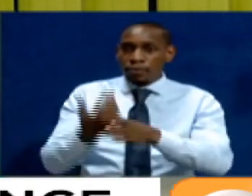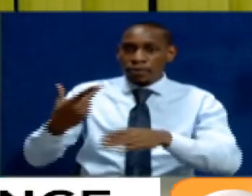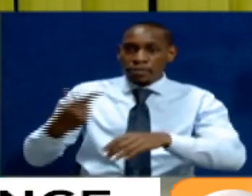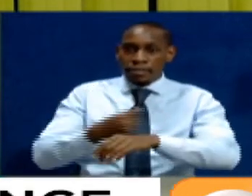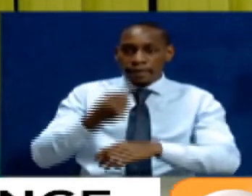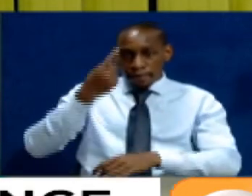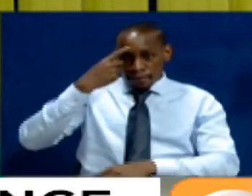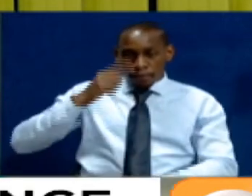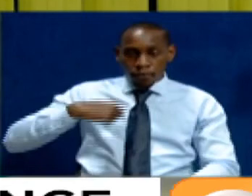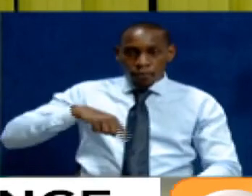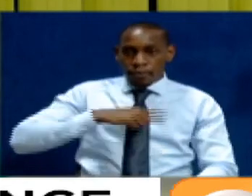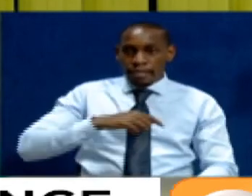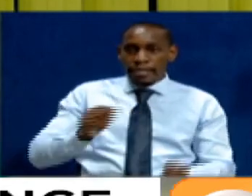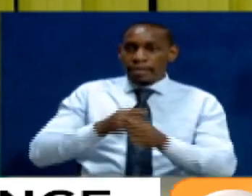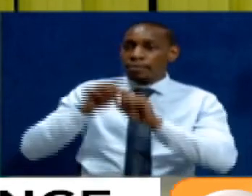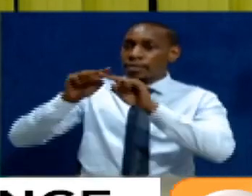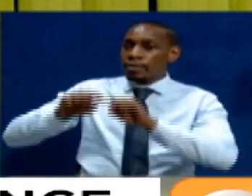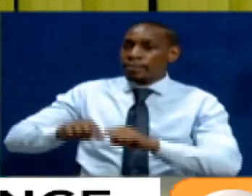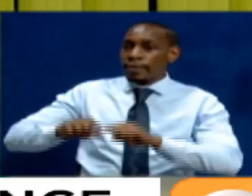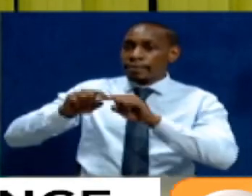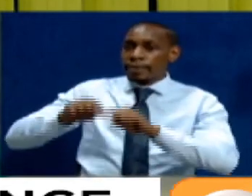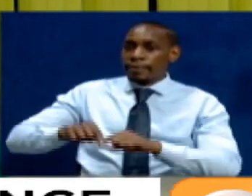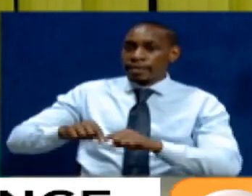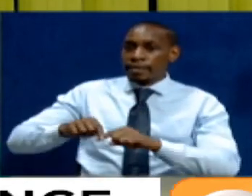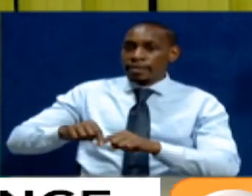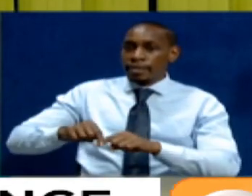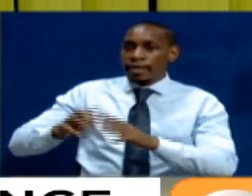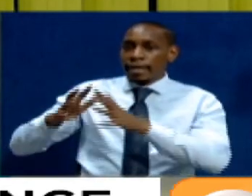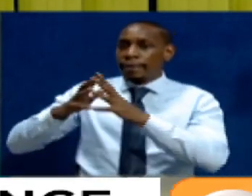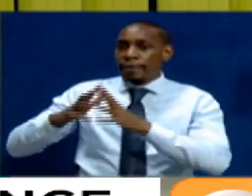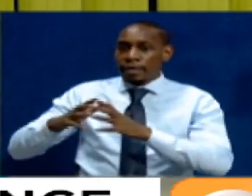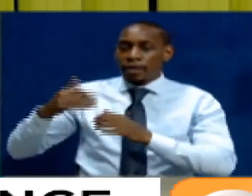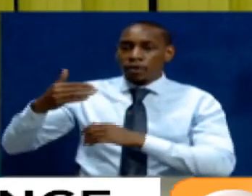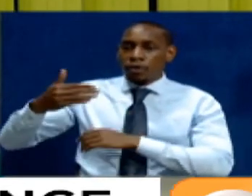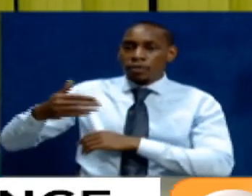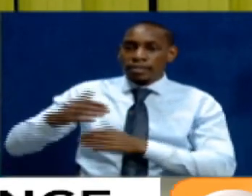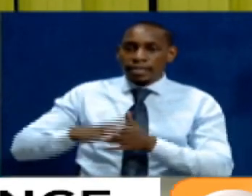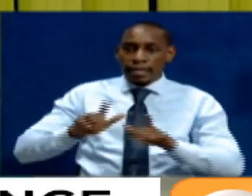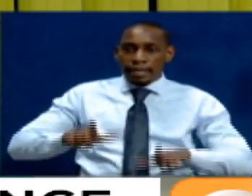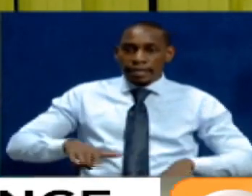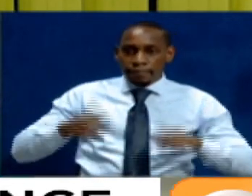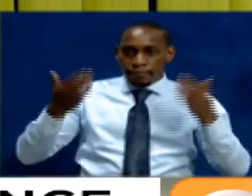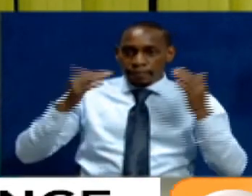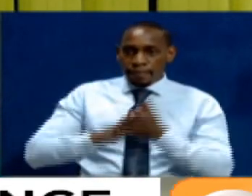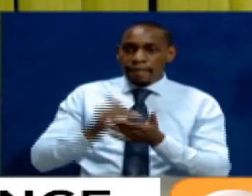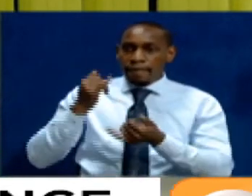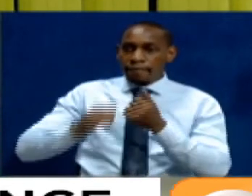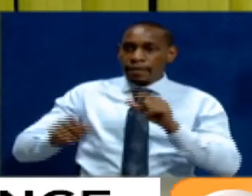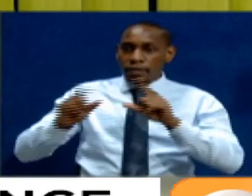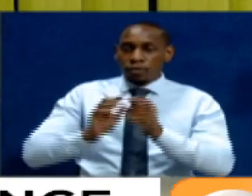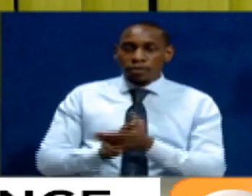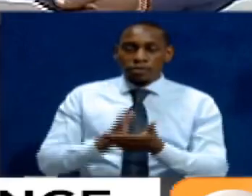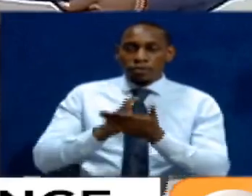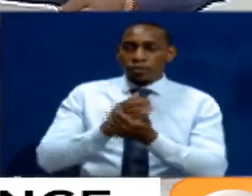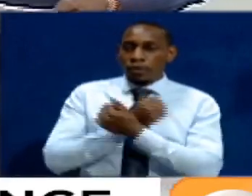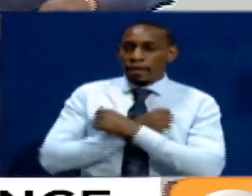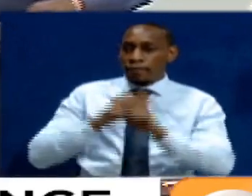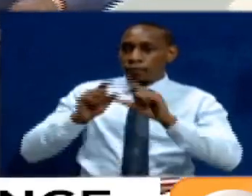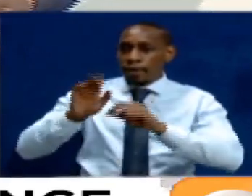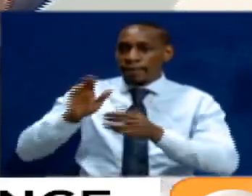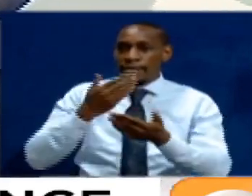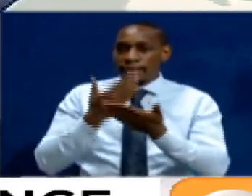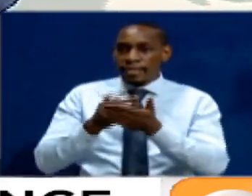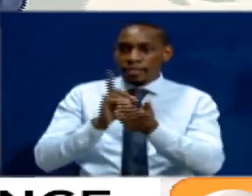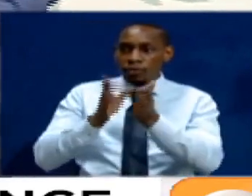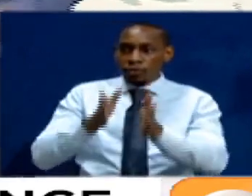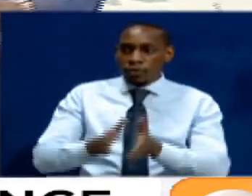vaccine for us. We cannot be dependent on the West for the rest of our lives. And that's my parting shot. Love it, Doctor. Thank